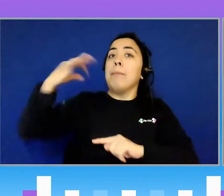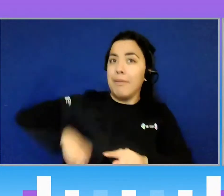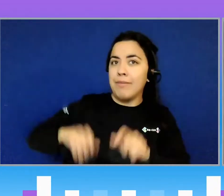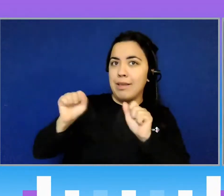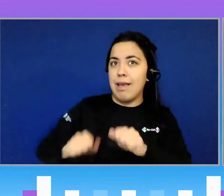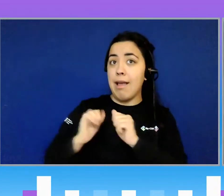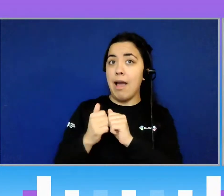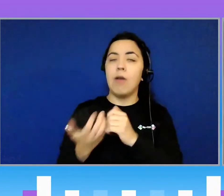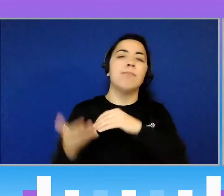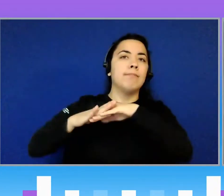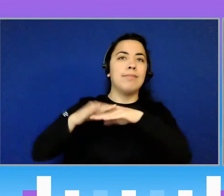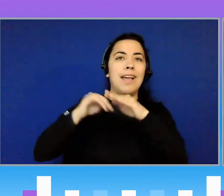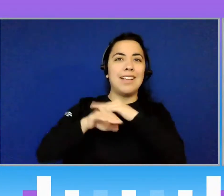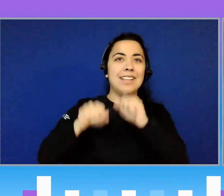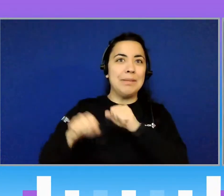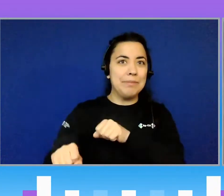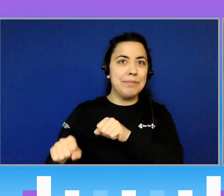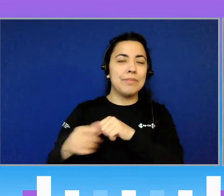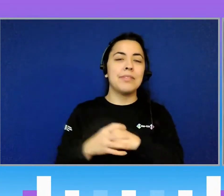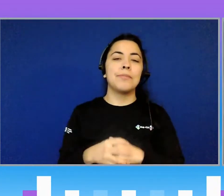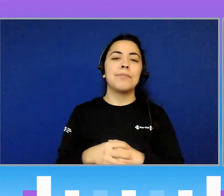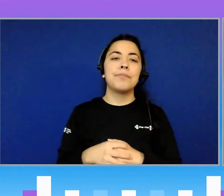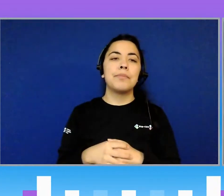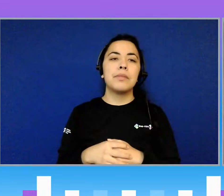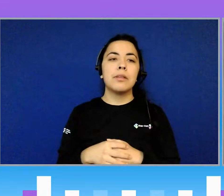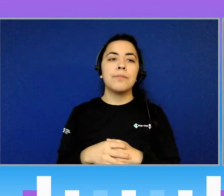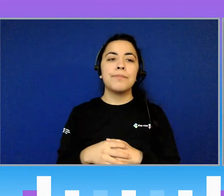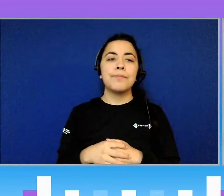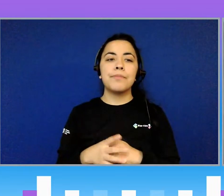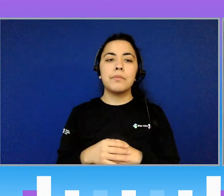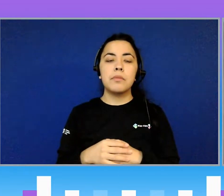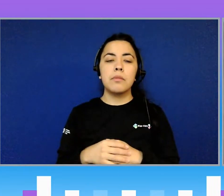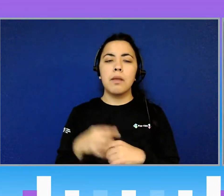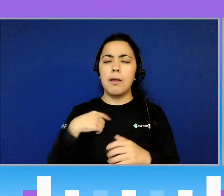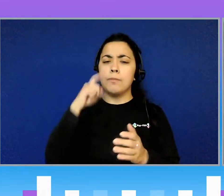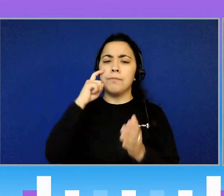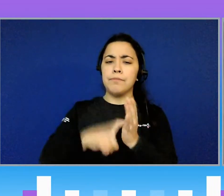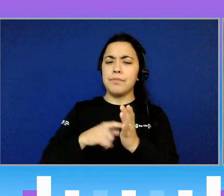service. All with all, I see that the clarification questions are